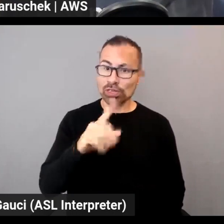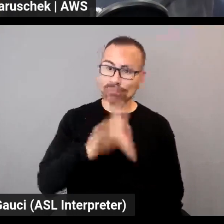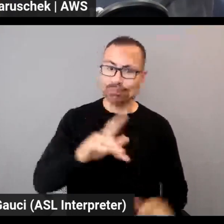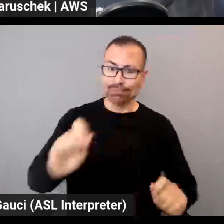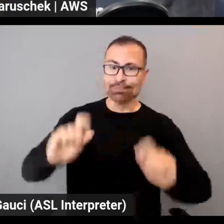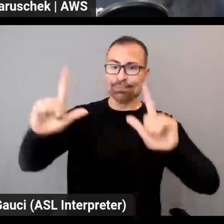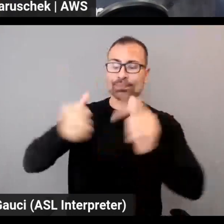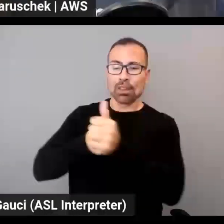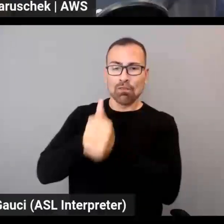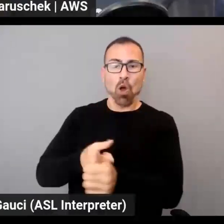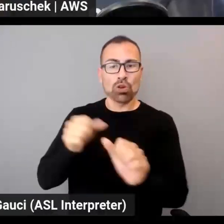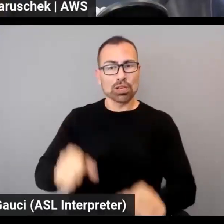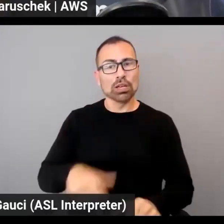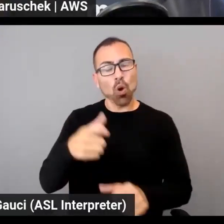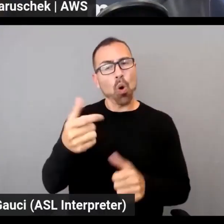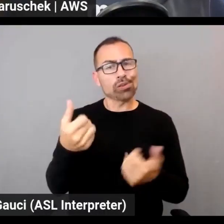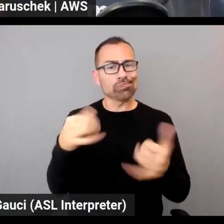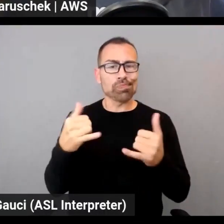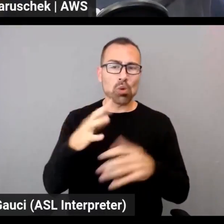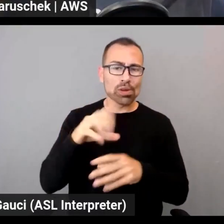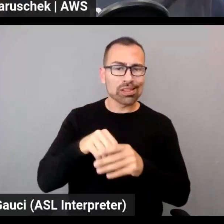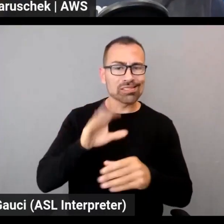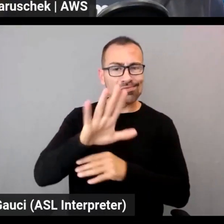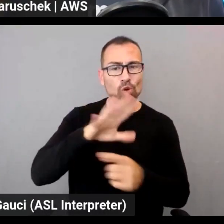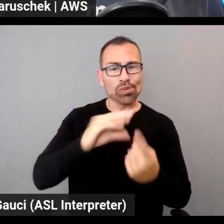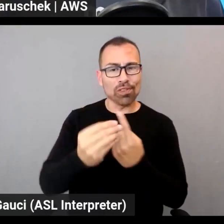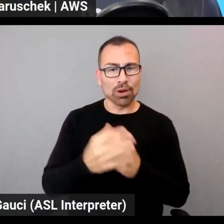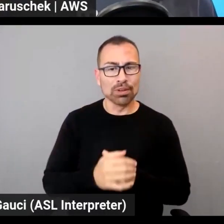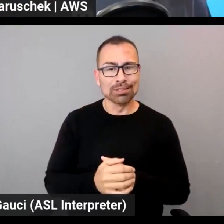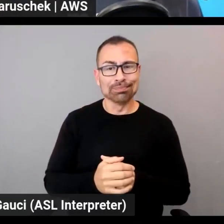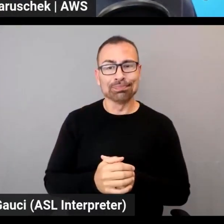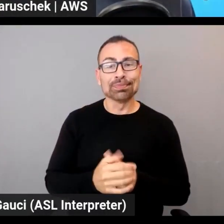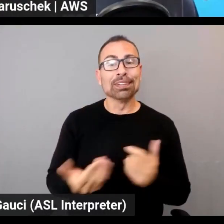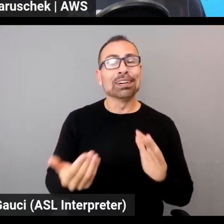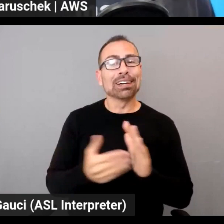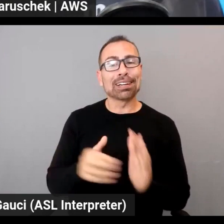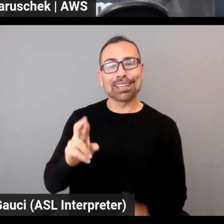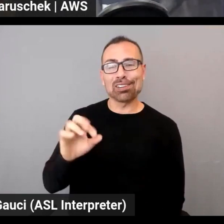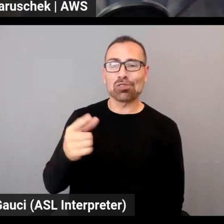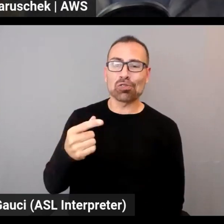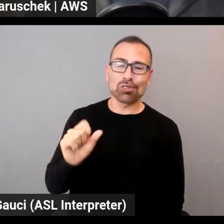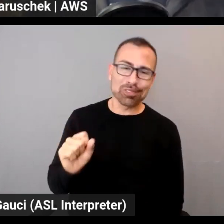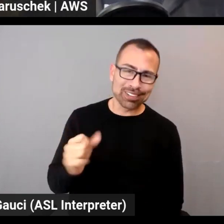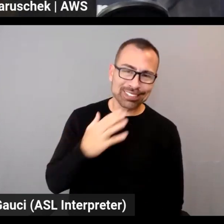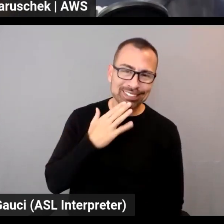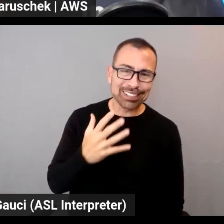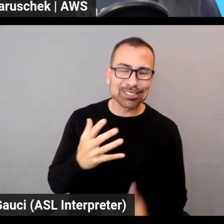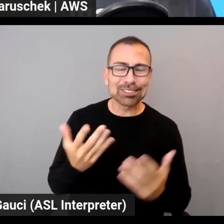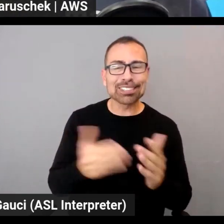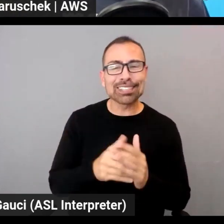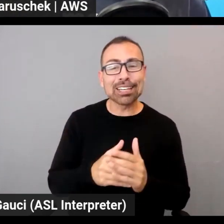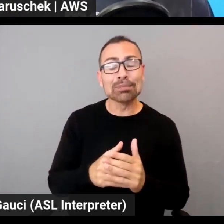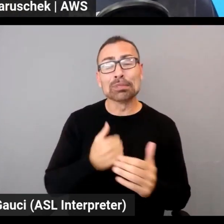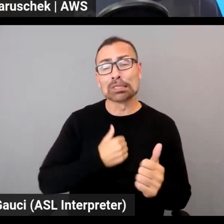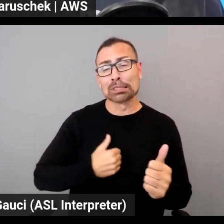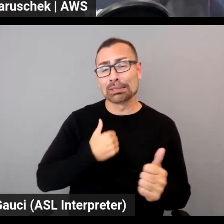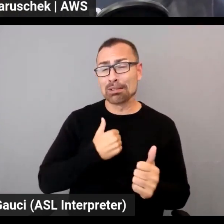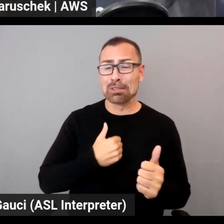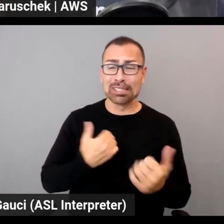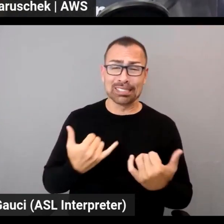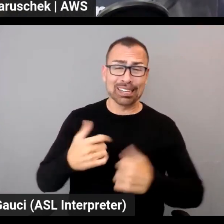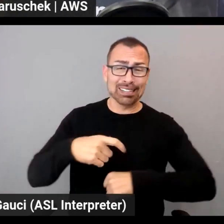experiment within your own environment. So Riggs, thank you again. Sorry to say that the time has come where we